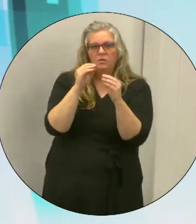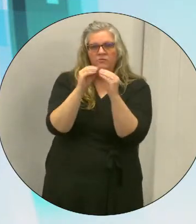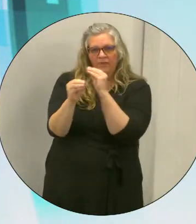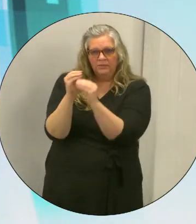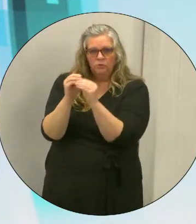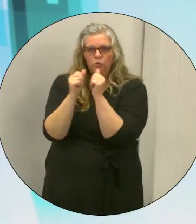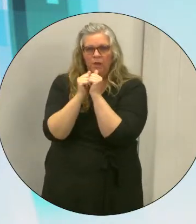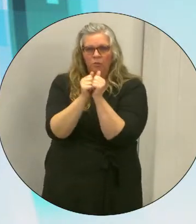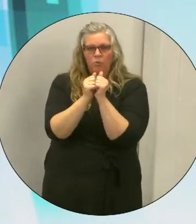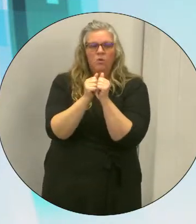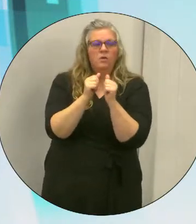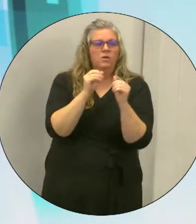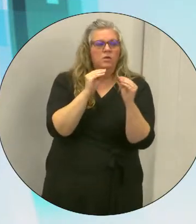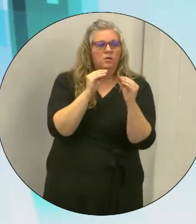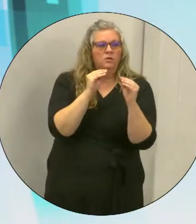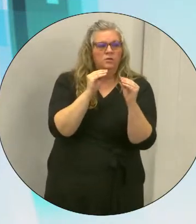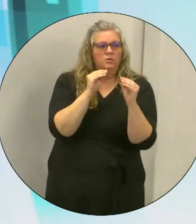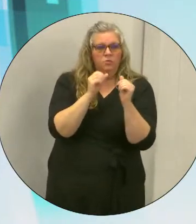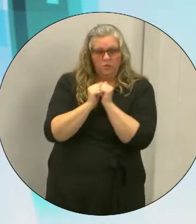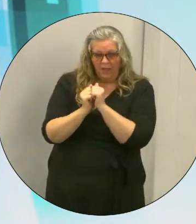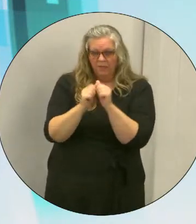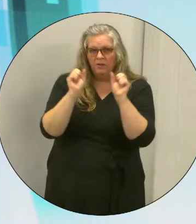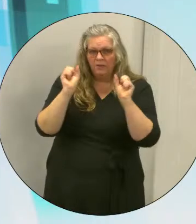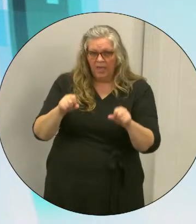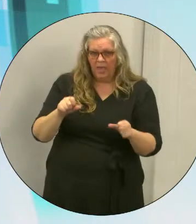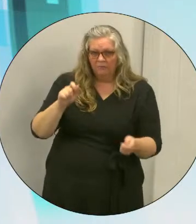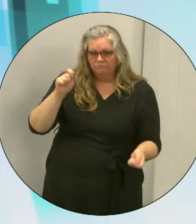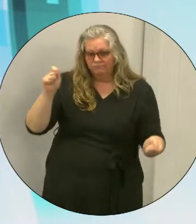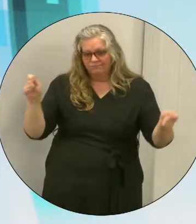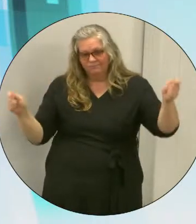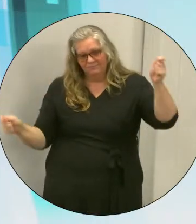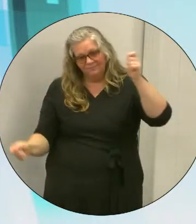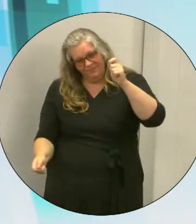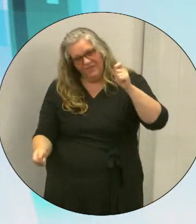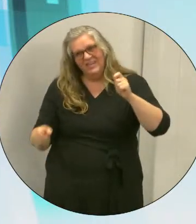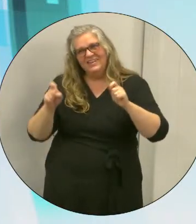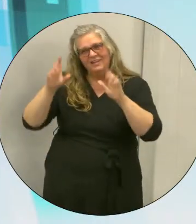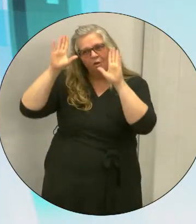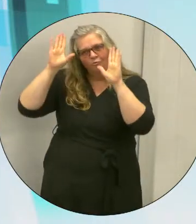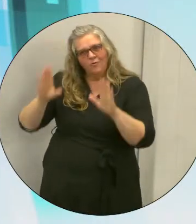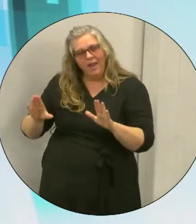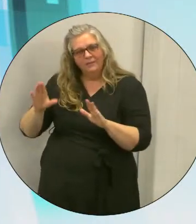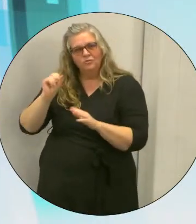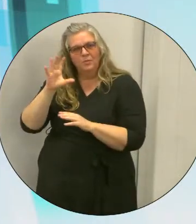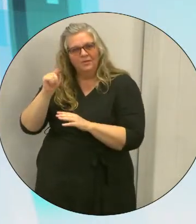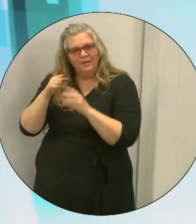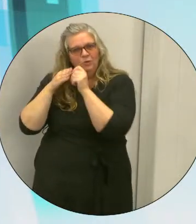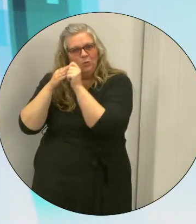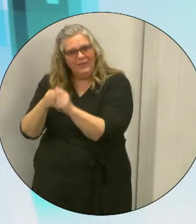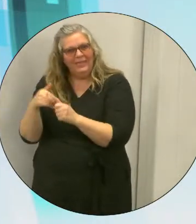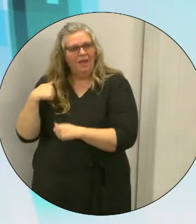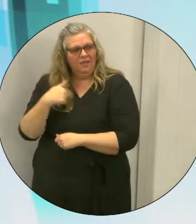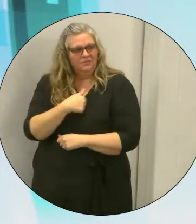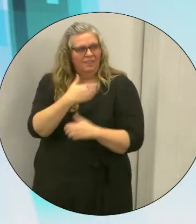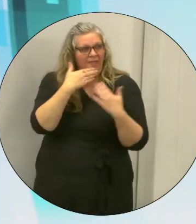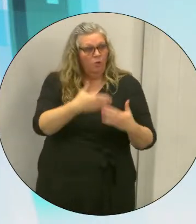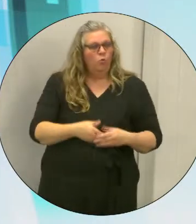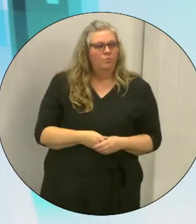together. Together we could turn this district around, and all we need is a great superintendent to lead us all in this effort. Thank